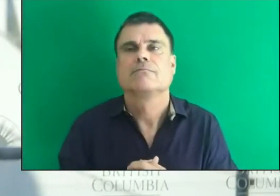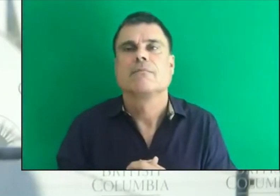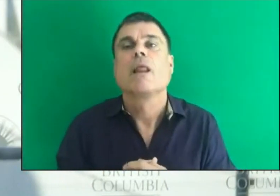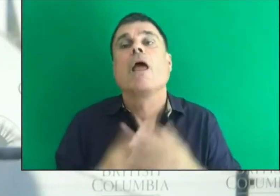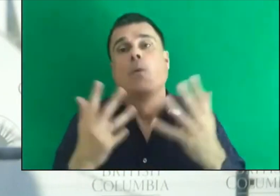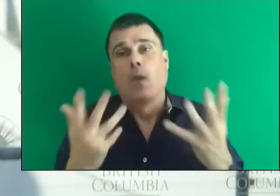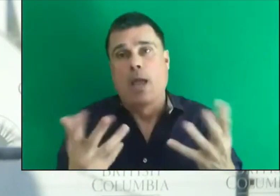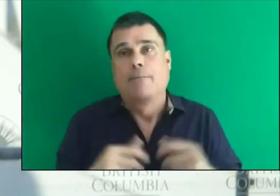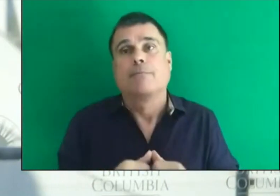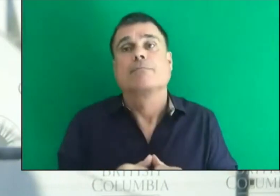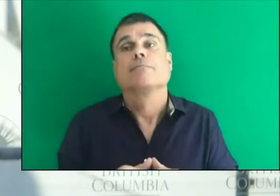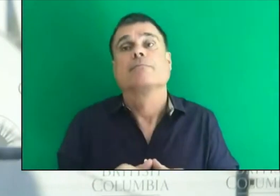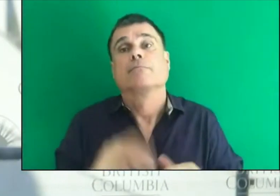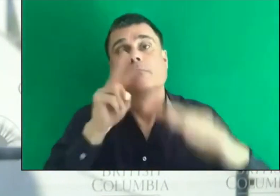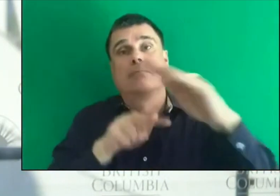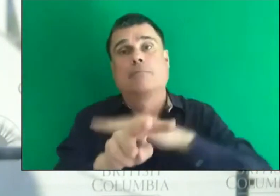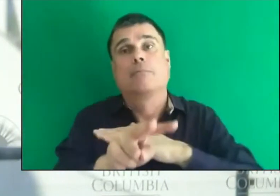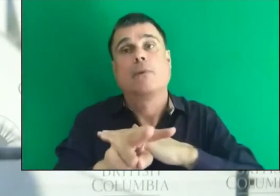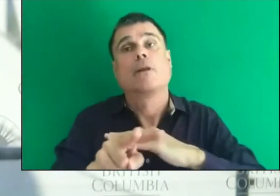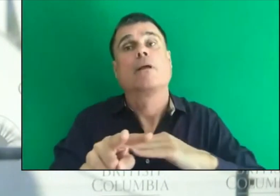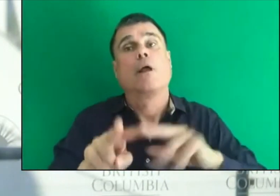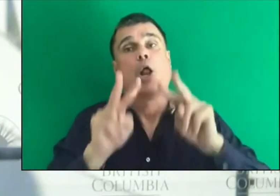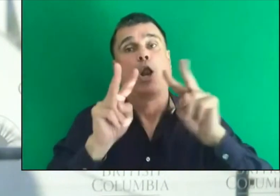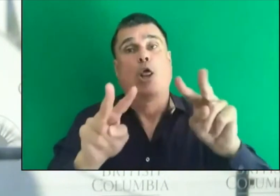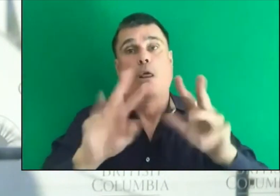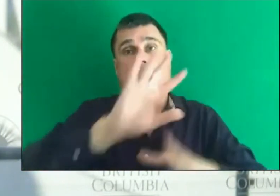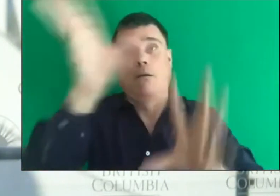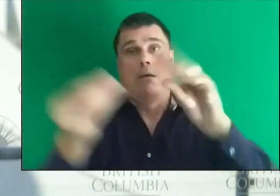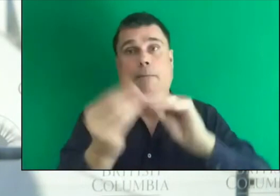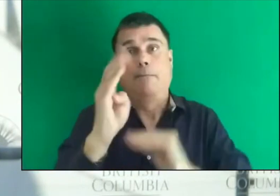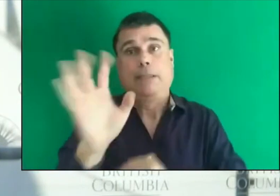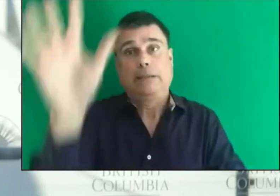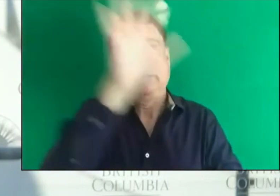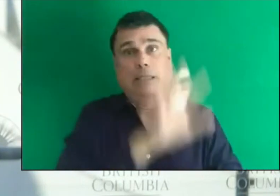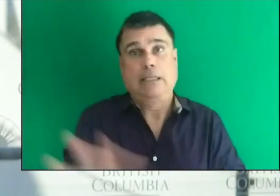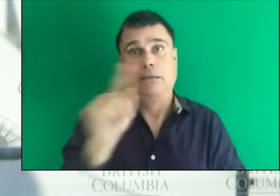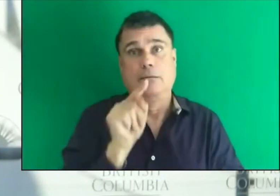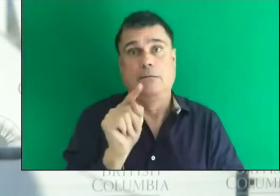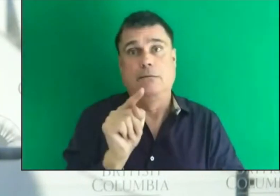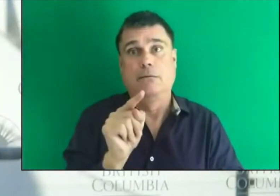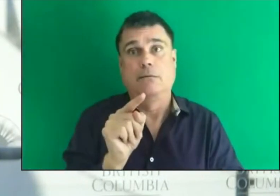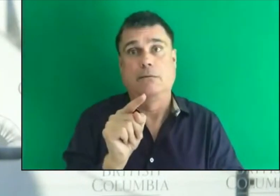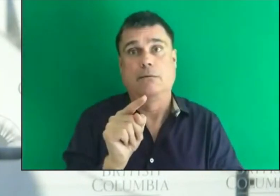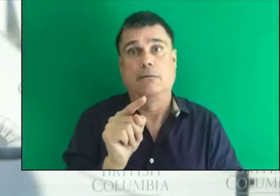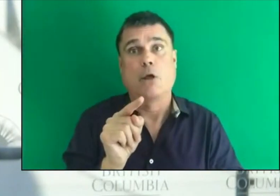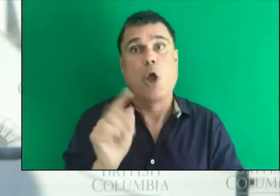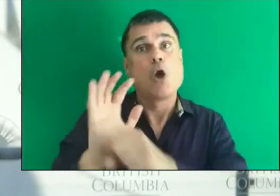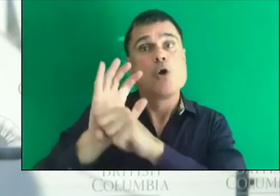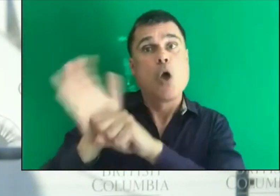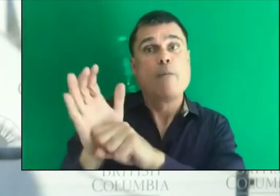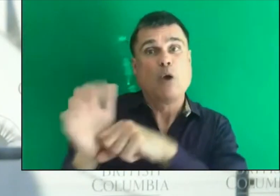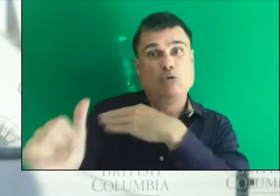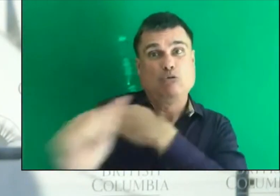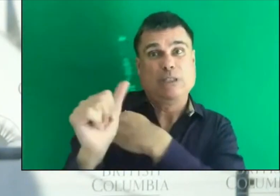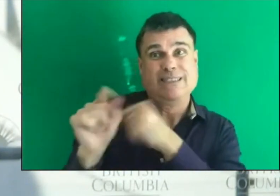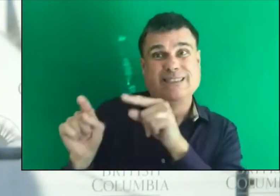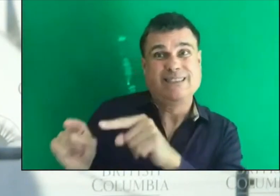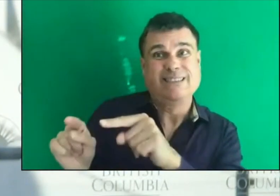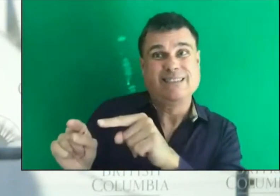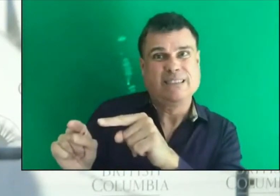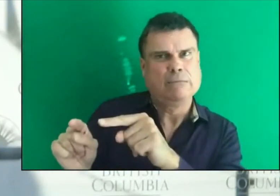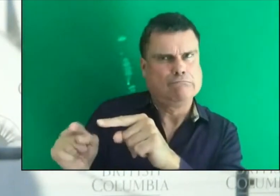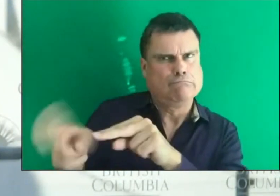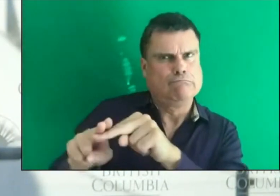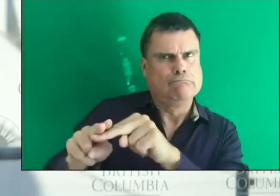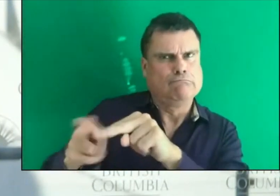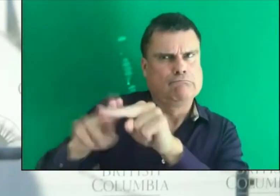group fitness being shut down, what kind of changes to their plans are you looking for compared to what they've already presented right now? And when is